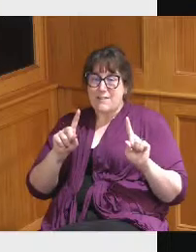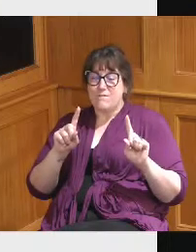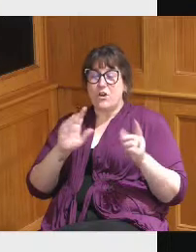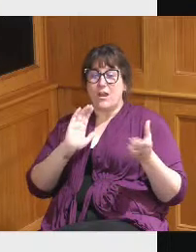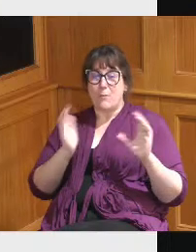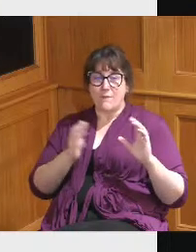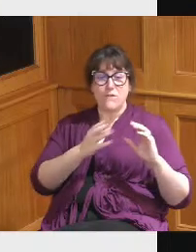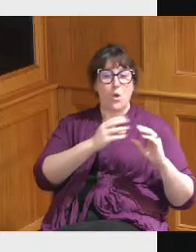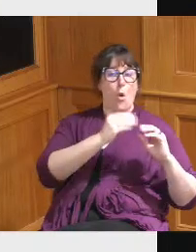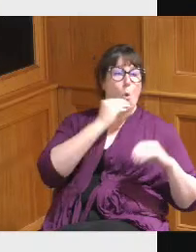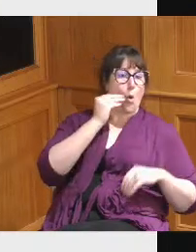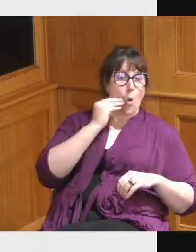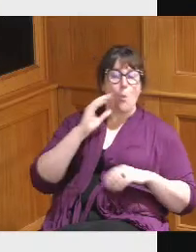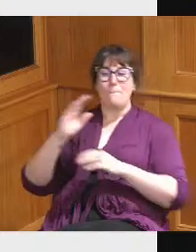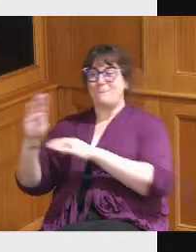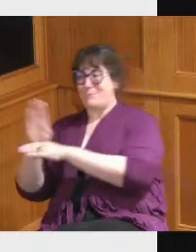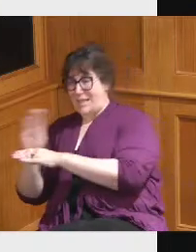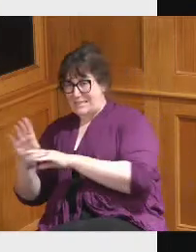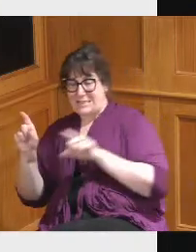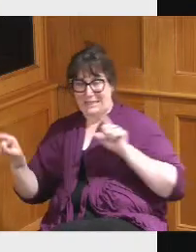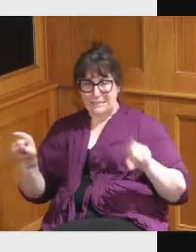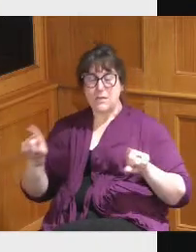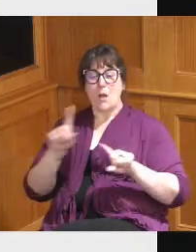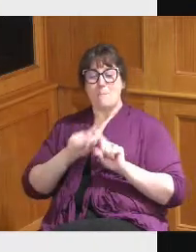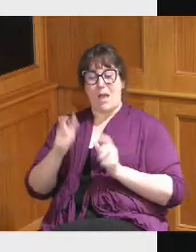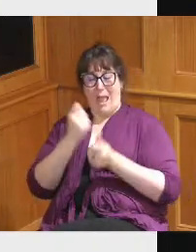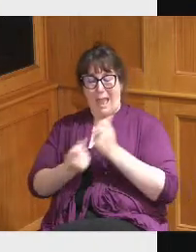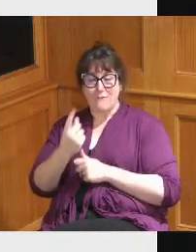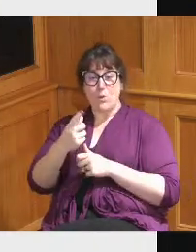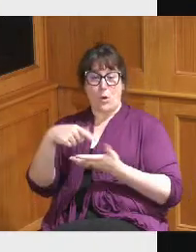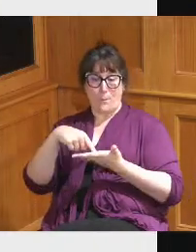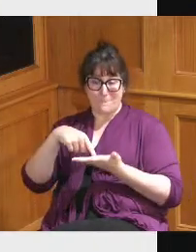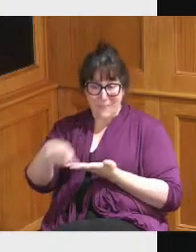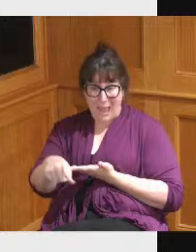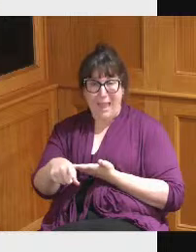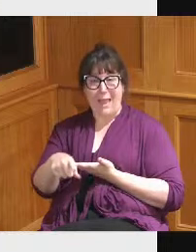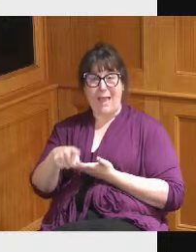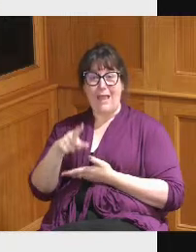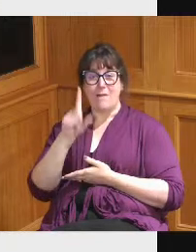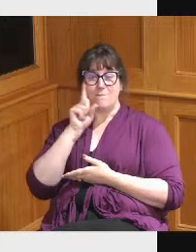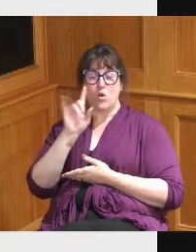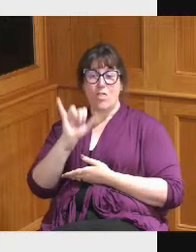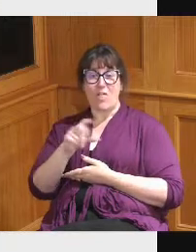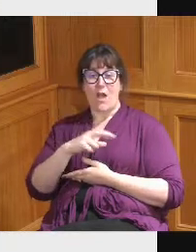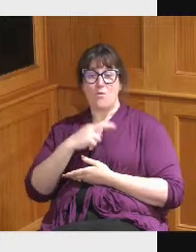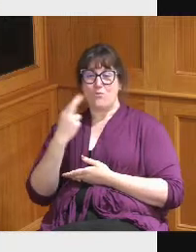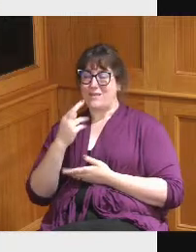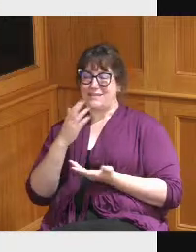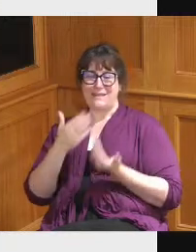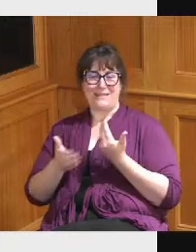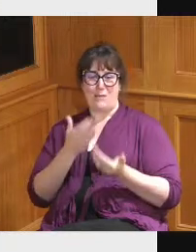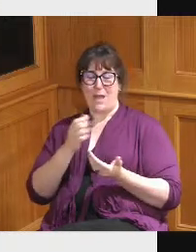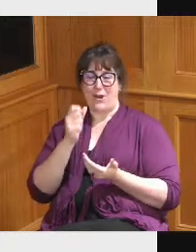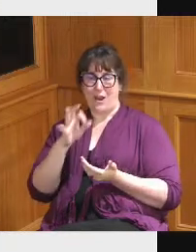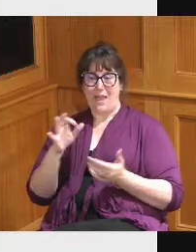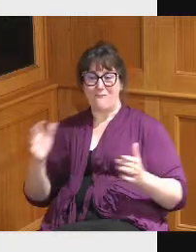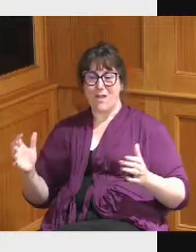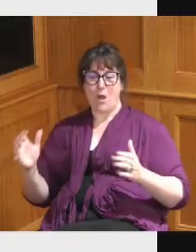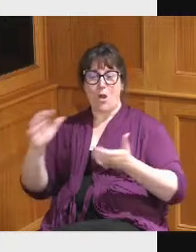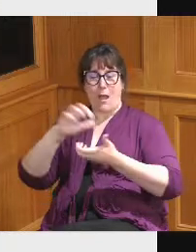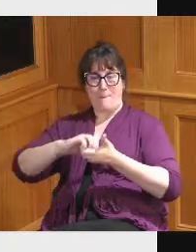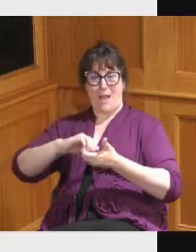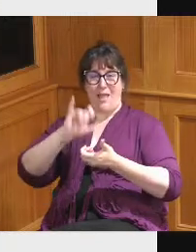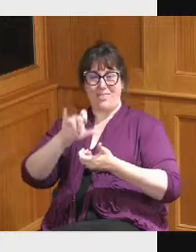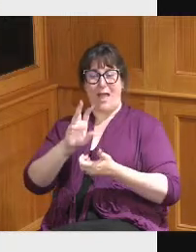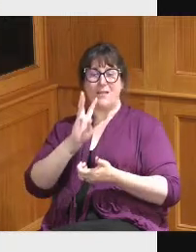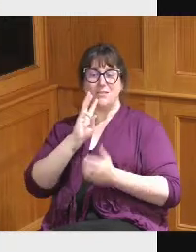residential, but everyone in the district would pay this WISC even if they were outside of the combined sewer area. And that